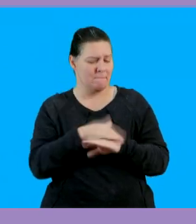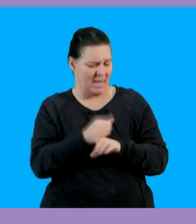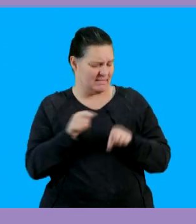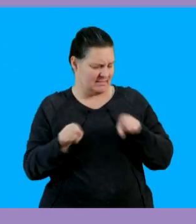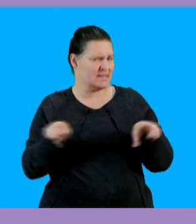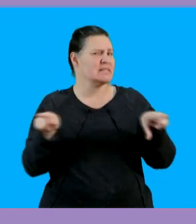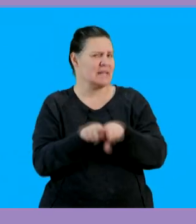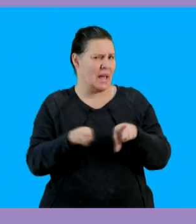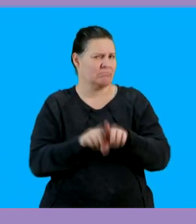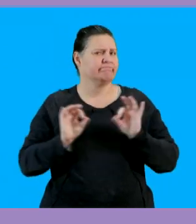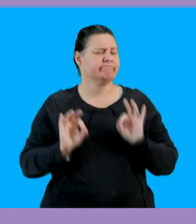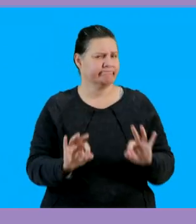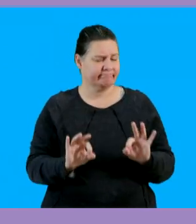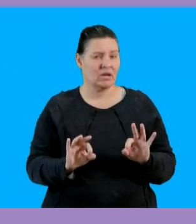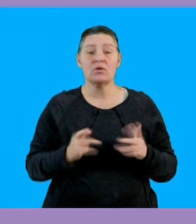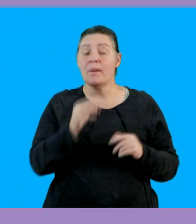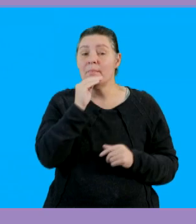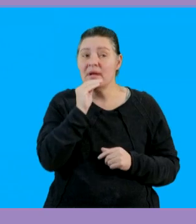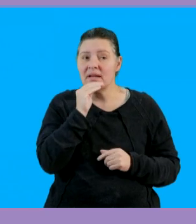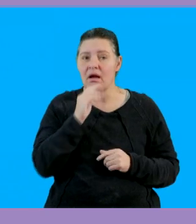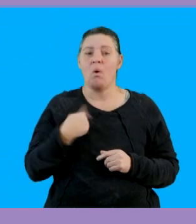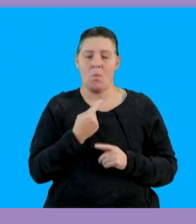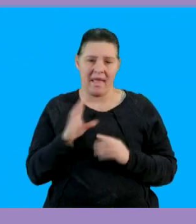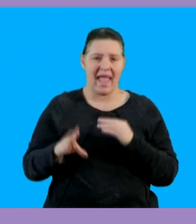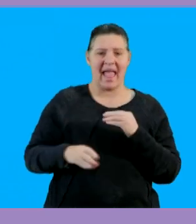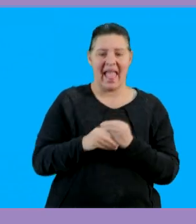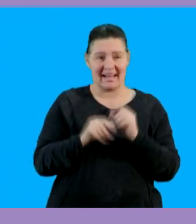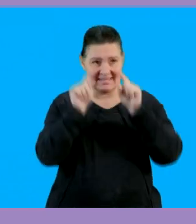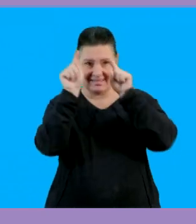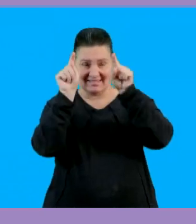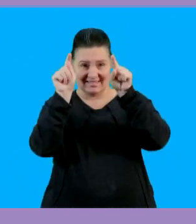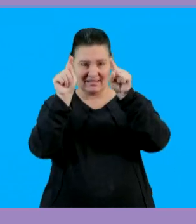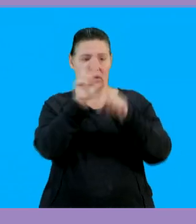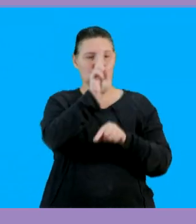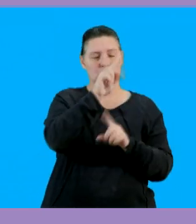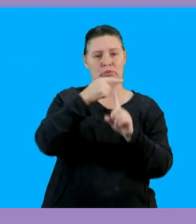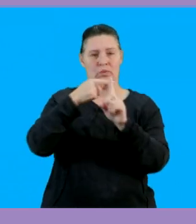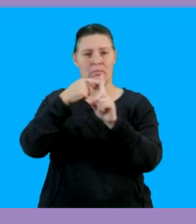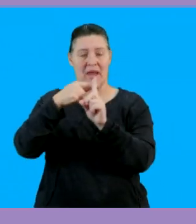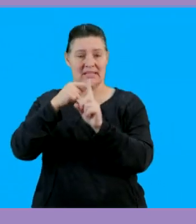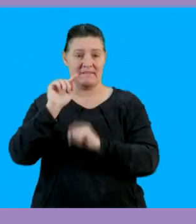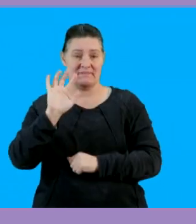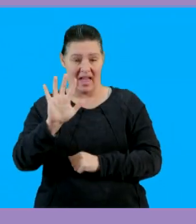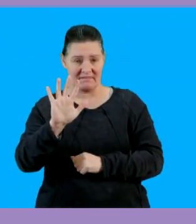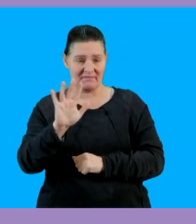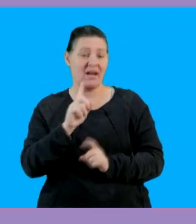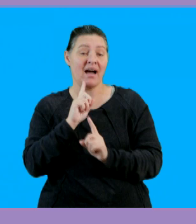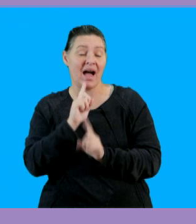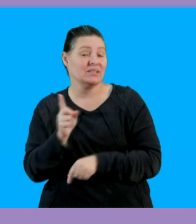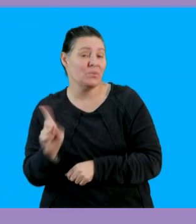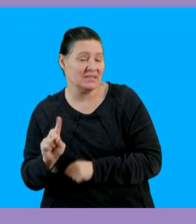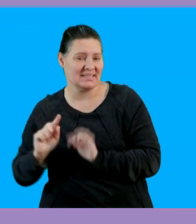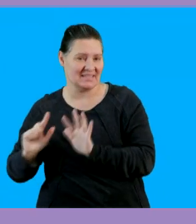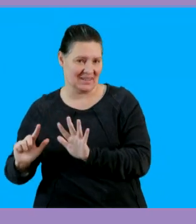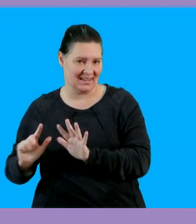is definitely the same. So this means that we are going to add those exponents. That is 2 plus 5, and that will give